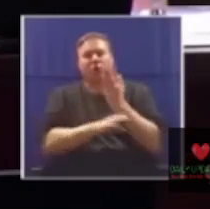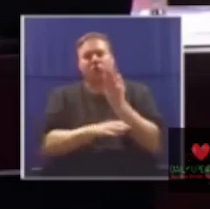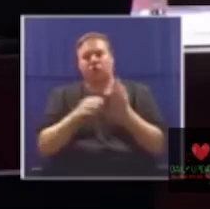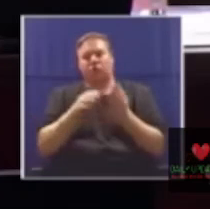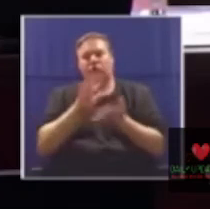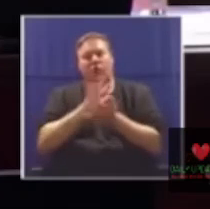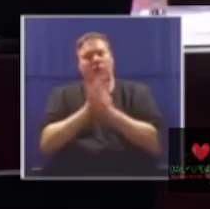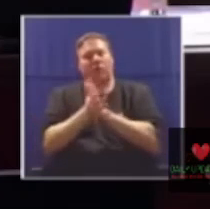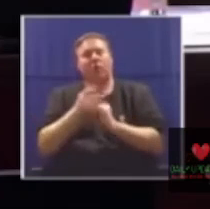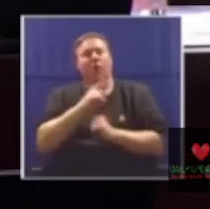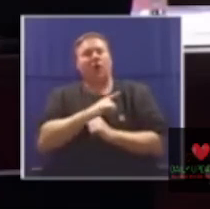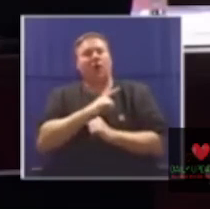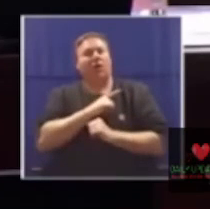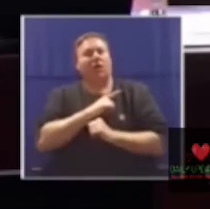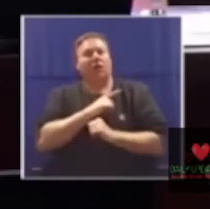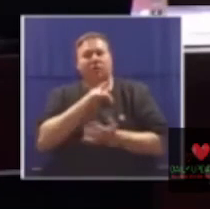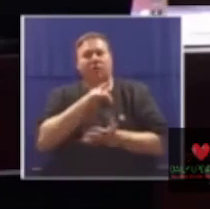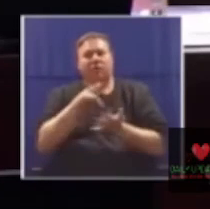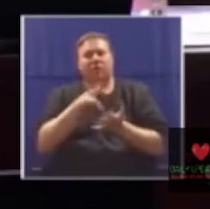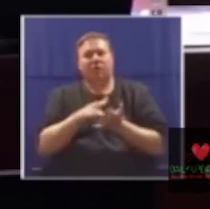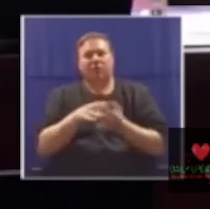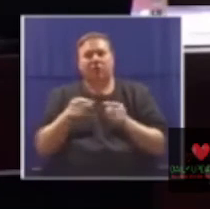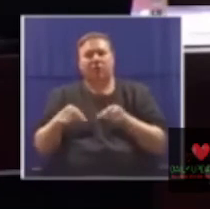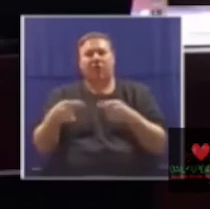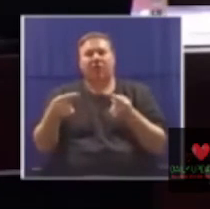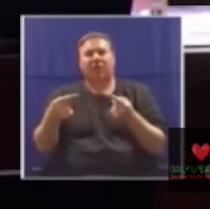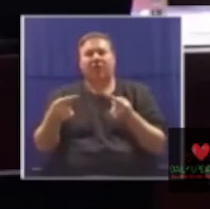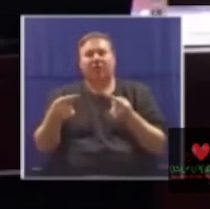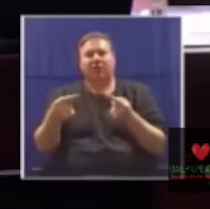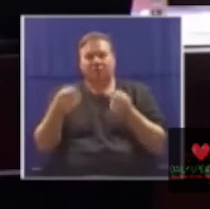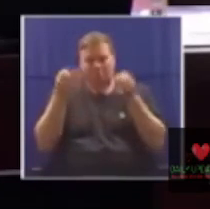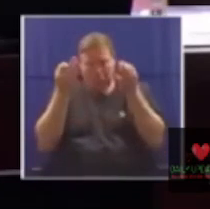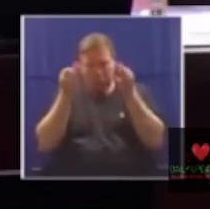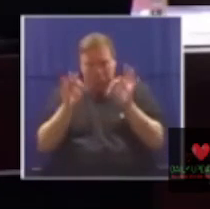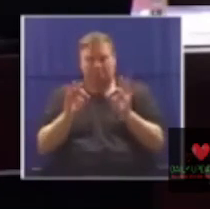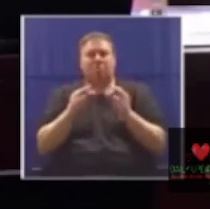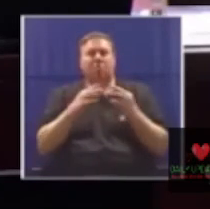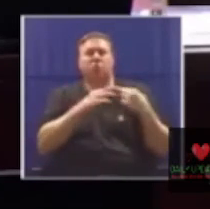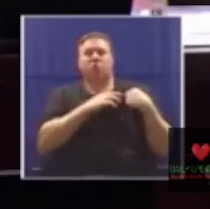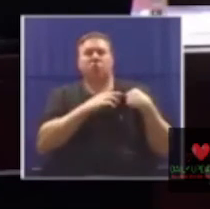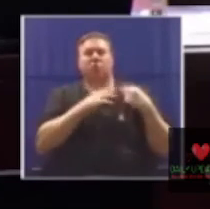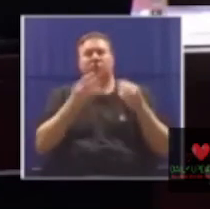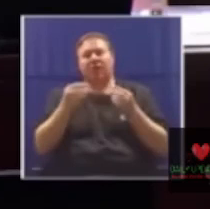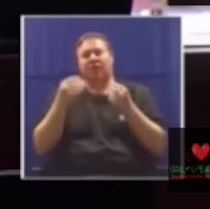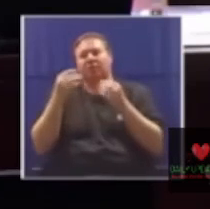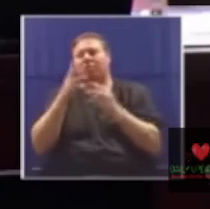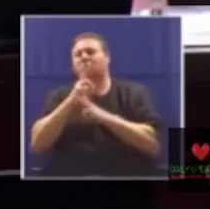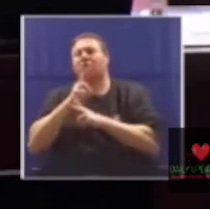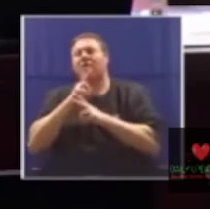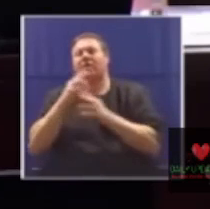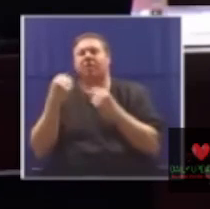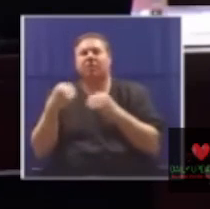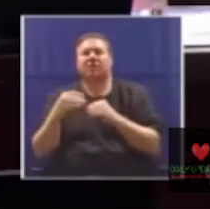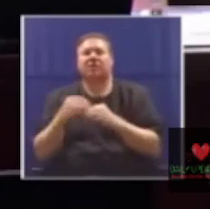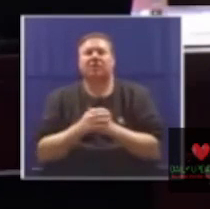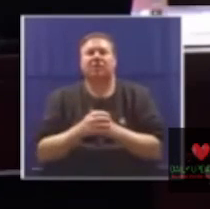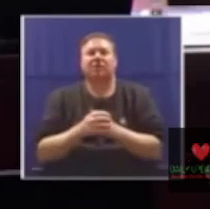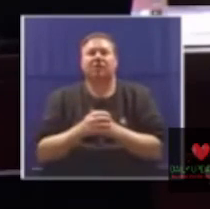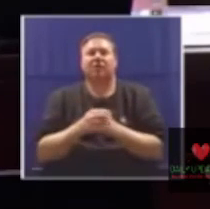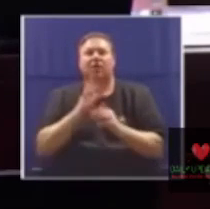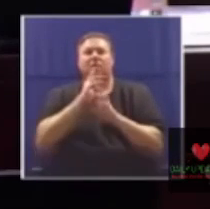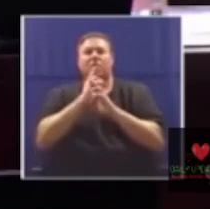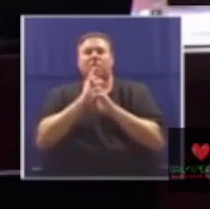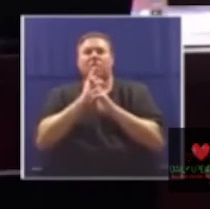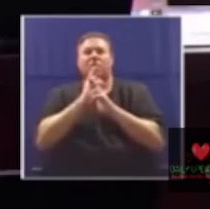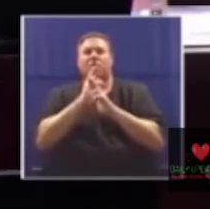himself to a situation involving conflict between the official responsibilities and his private business. That report, which is